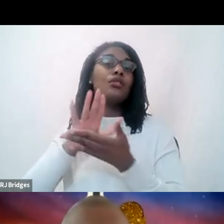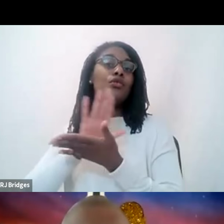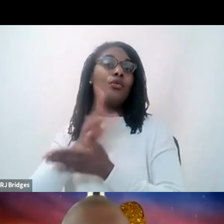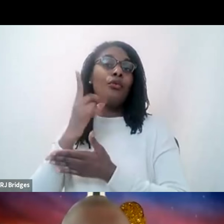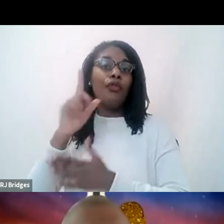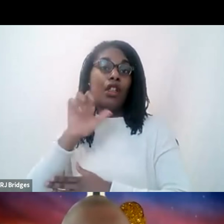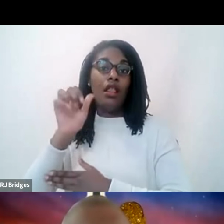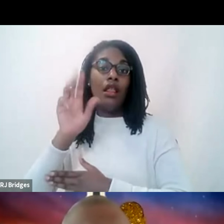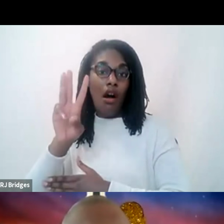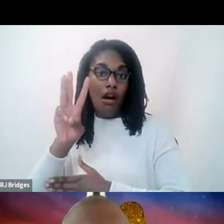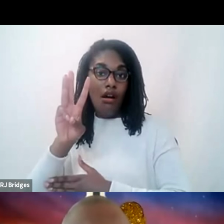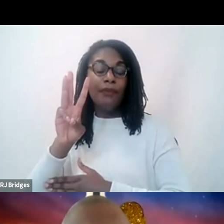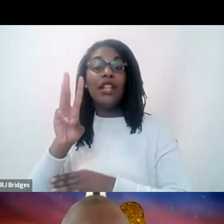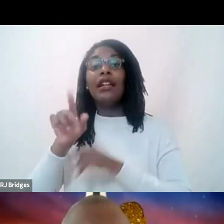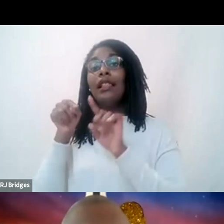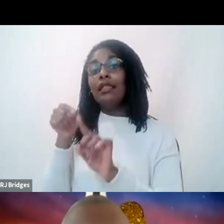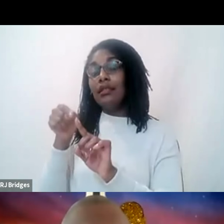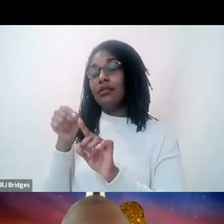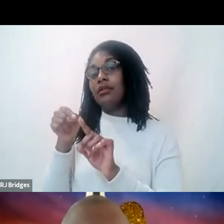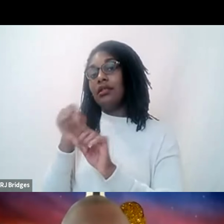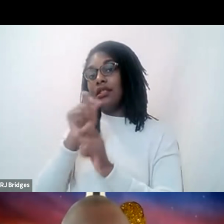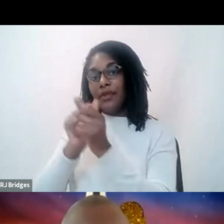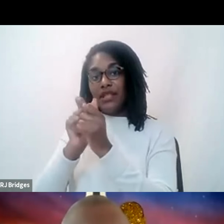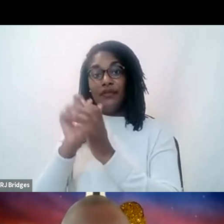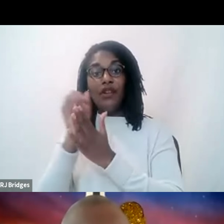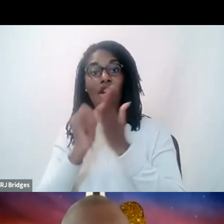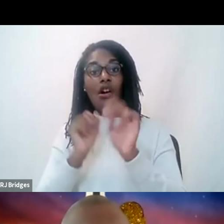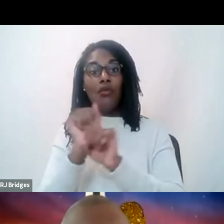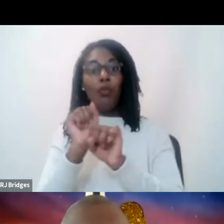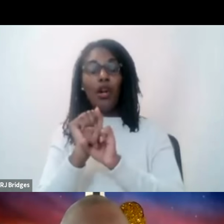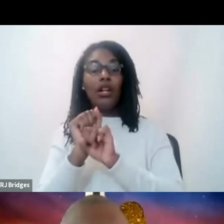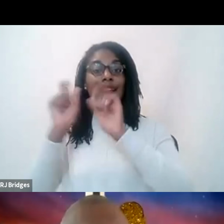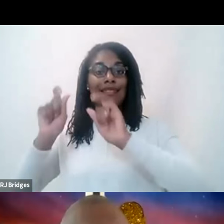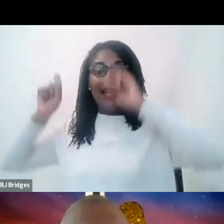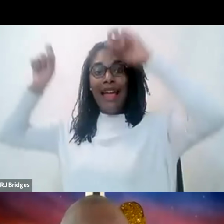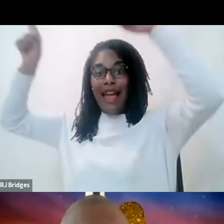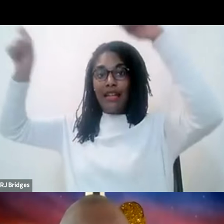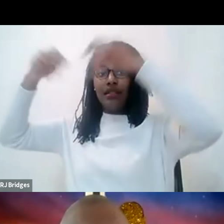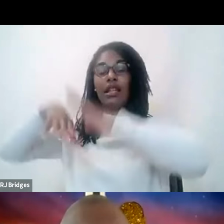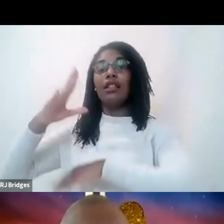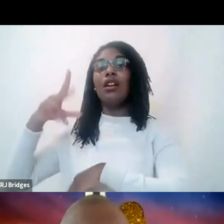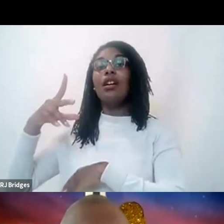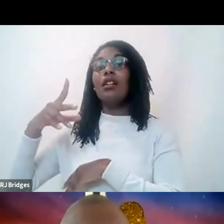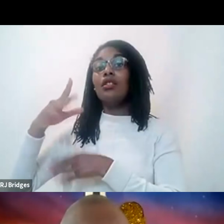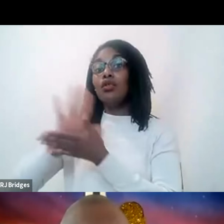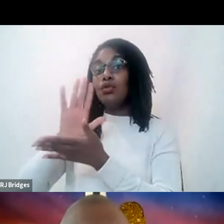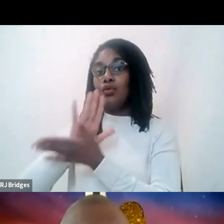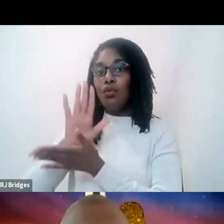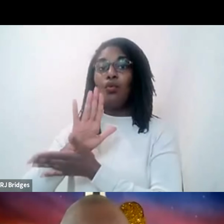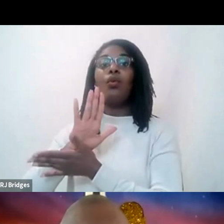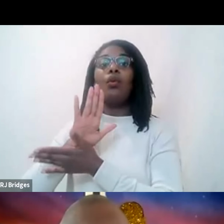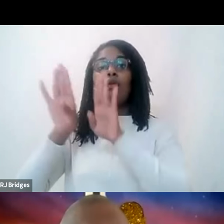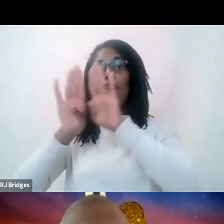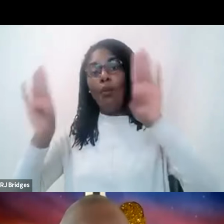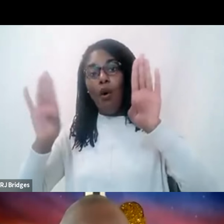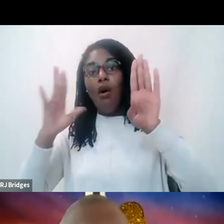anniversary. The piece is titled Transcending and hangs in the school's law library aside from two of his idols,